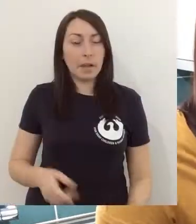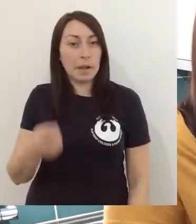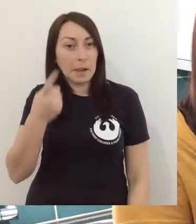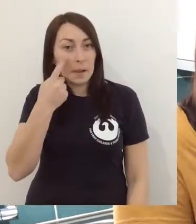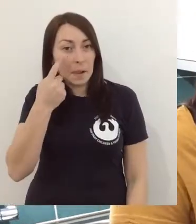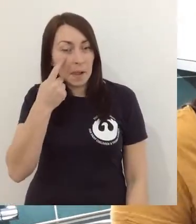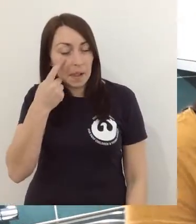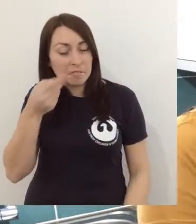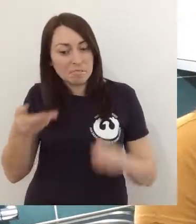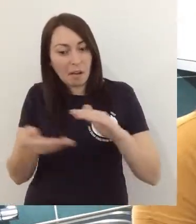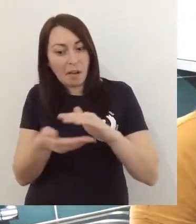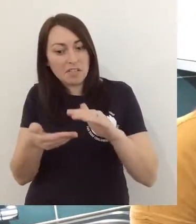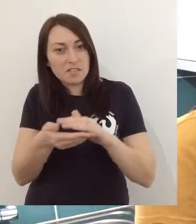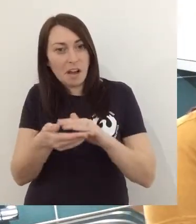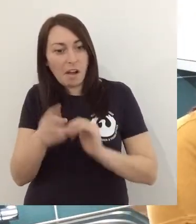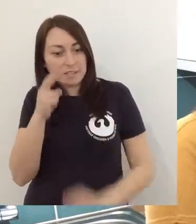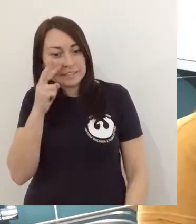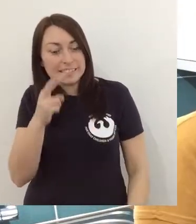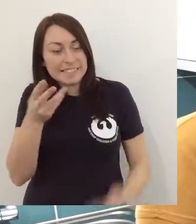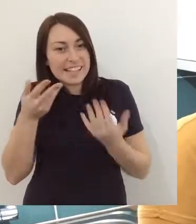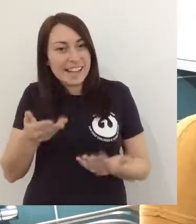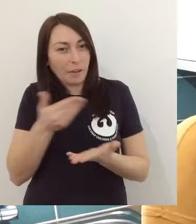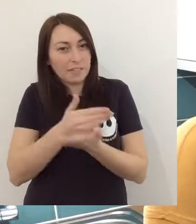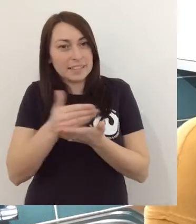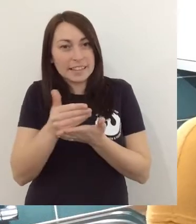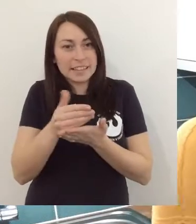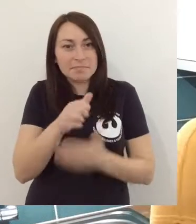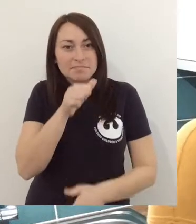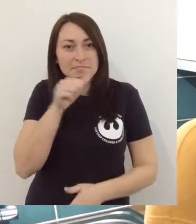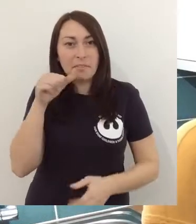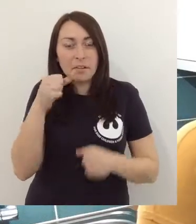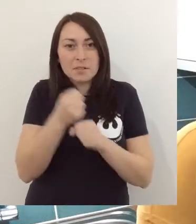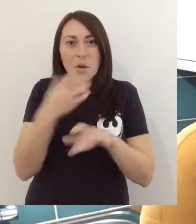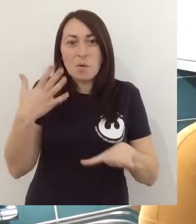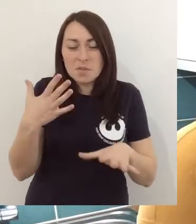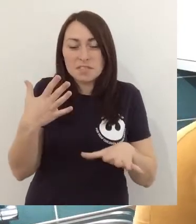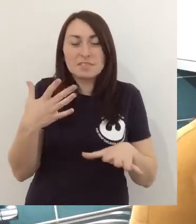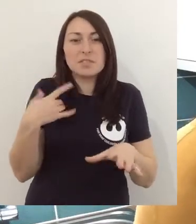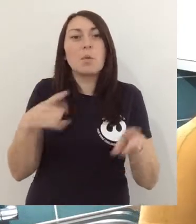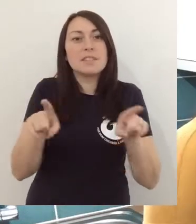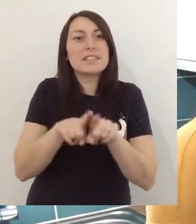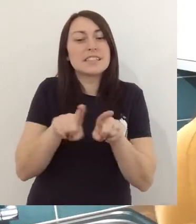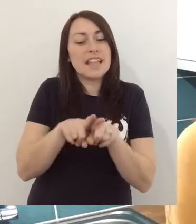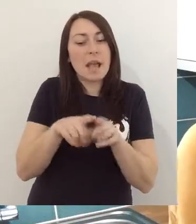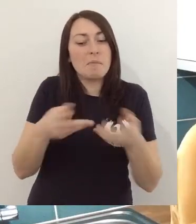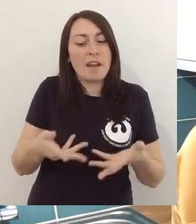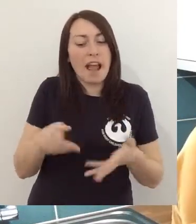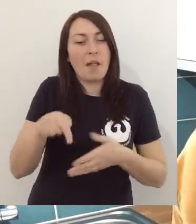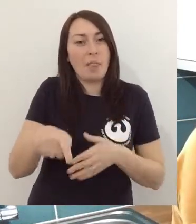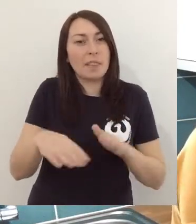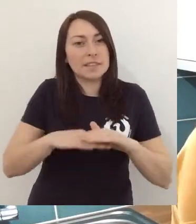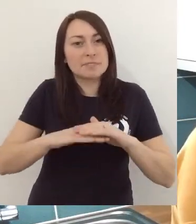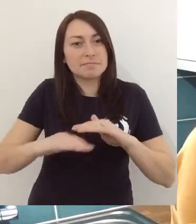And you can see how underneath that was turning nice and golden. We want the same for the other side.